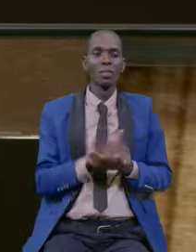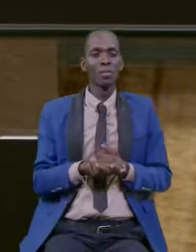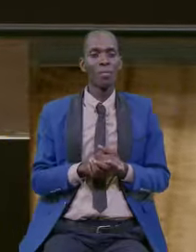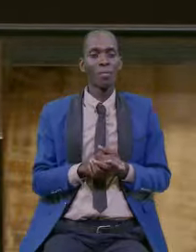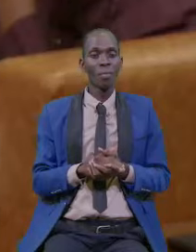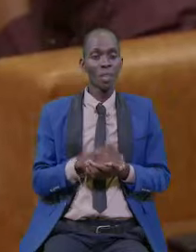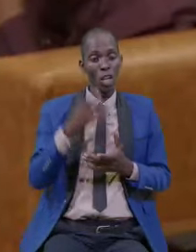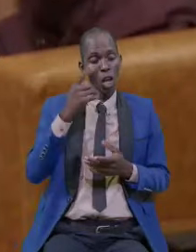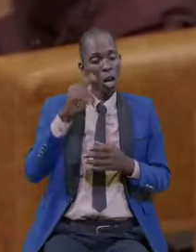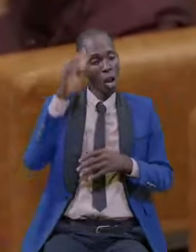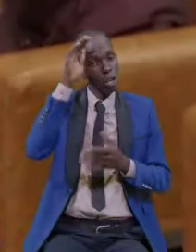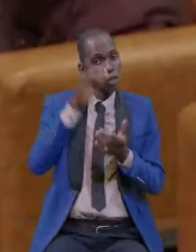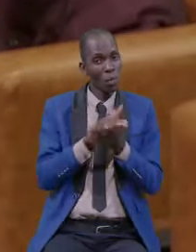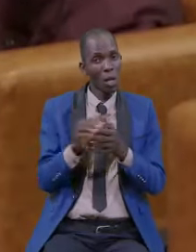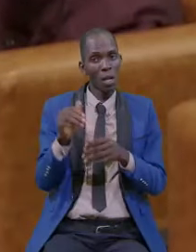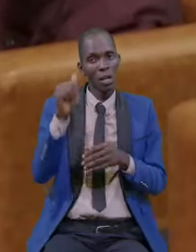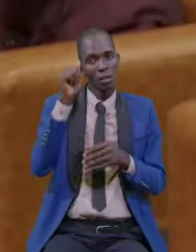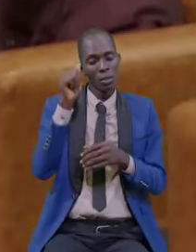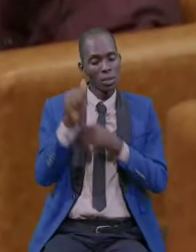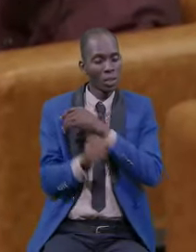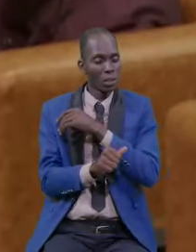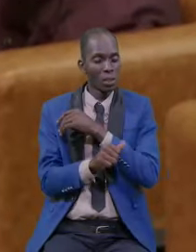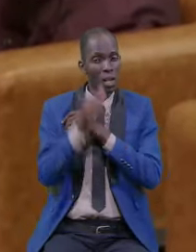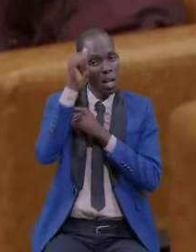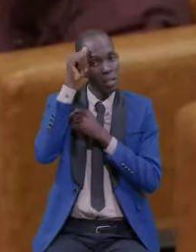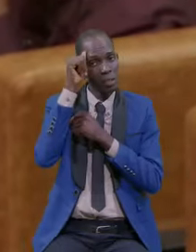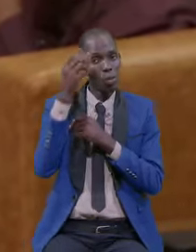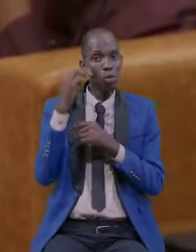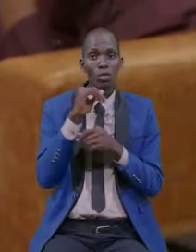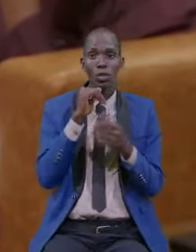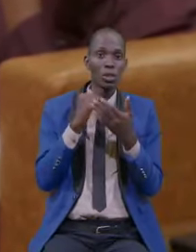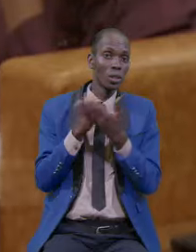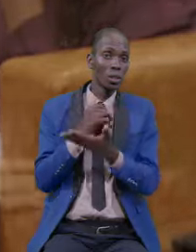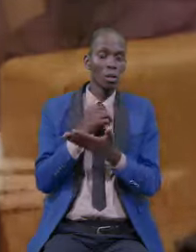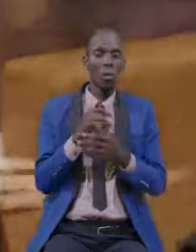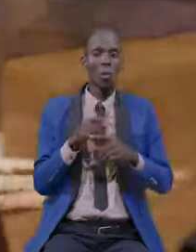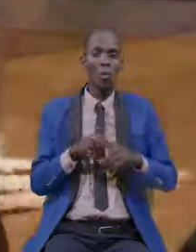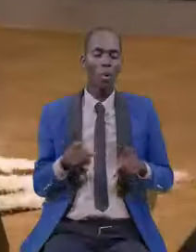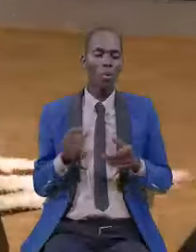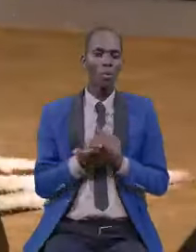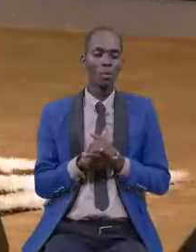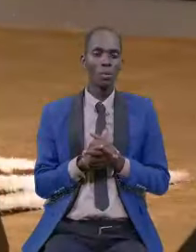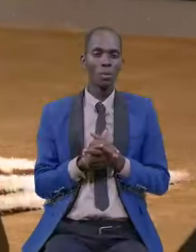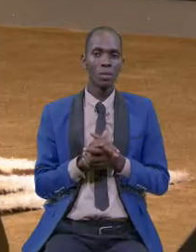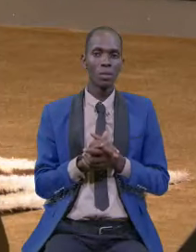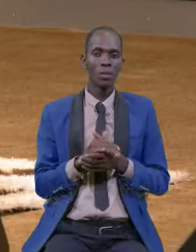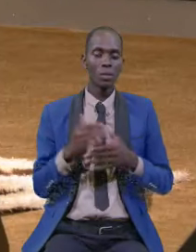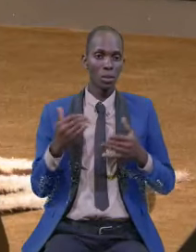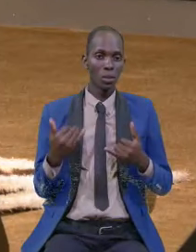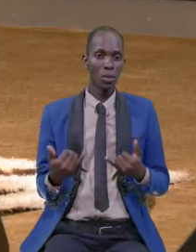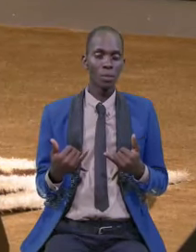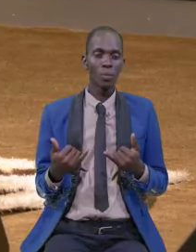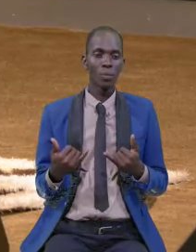Adam now became present with her, She introduced it